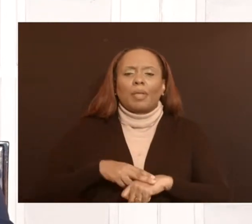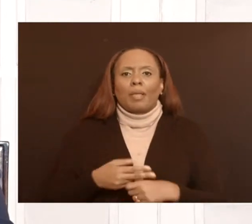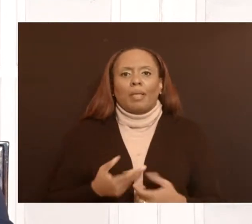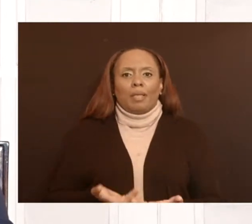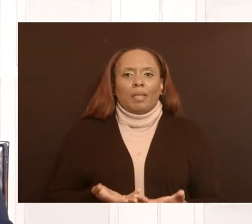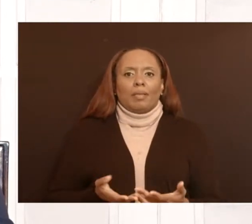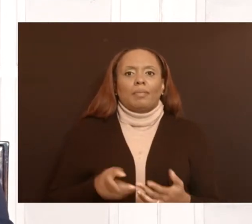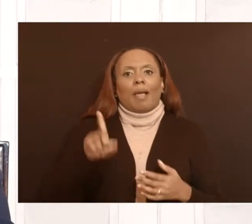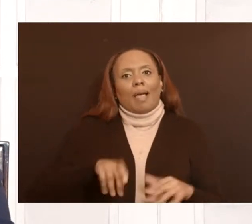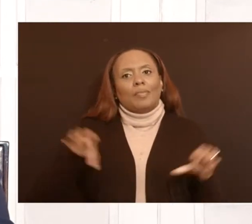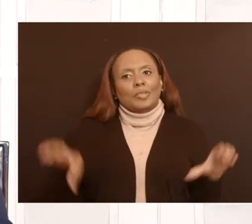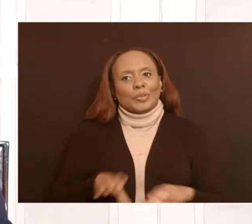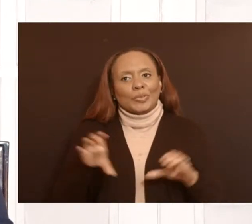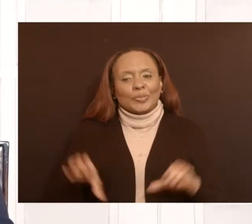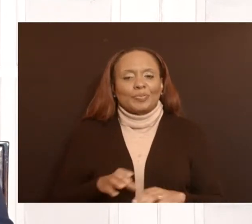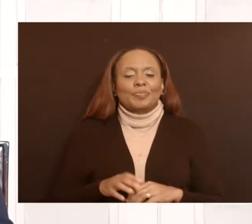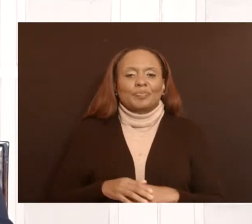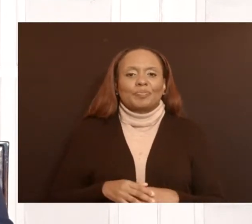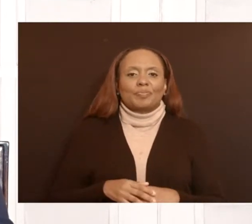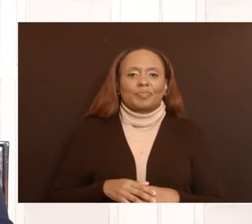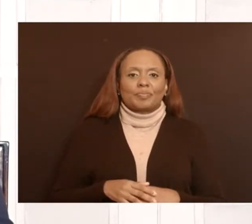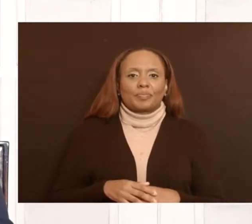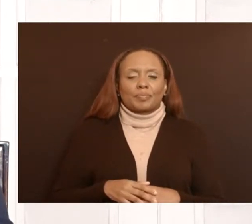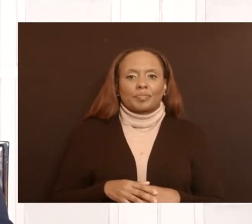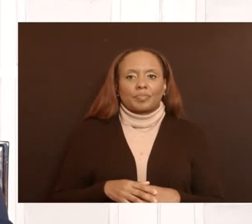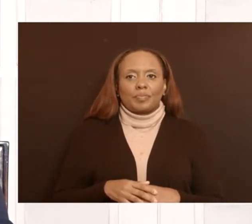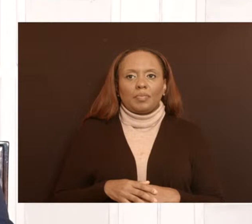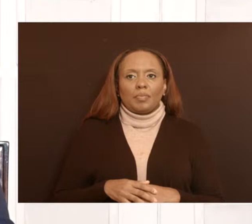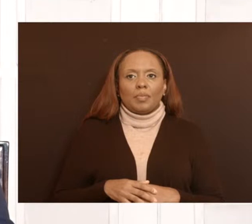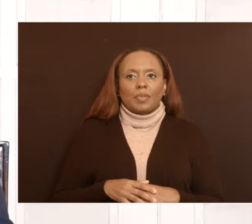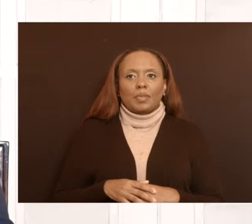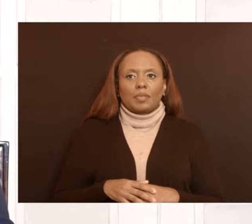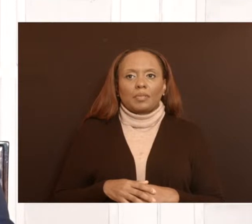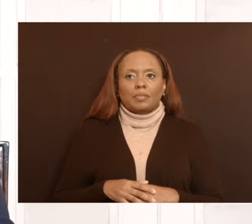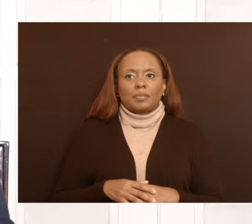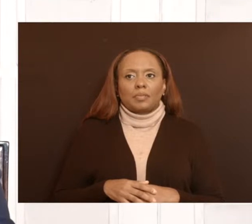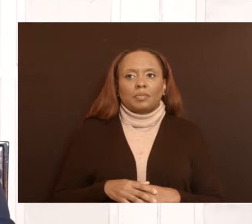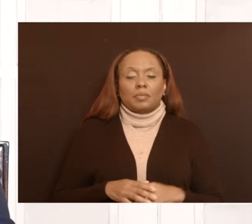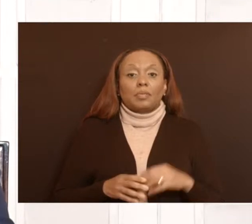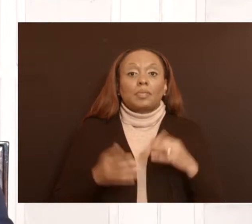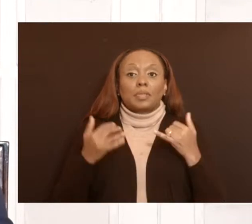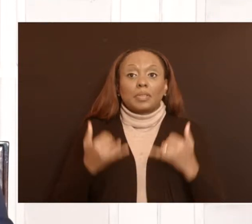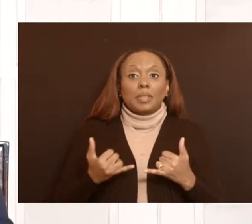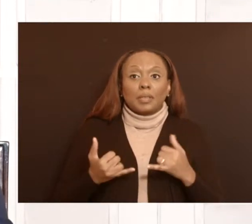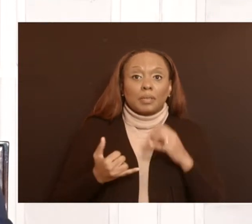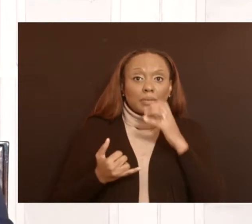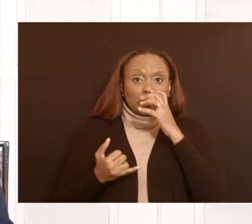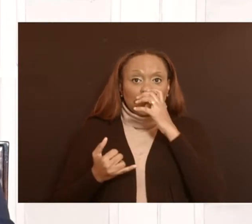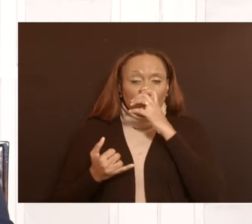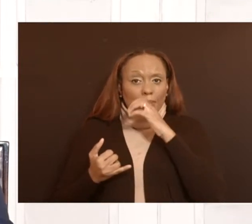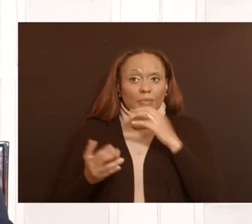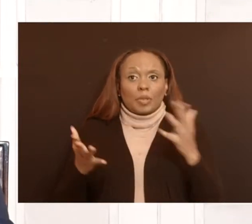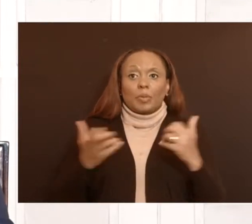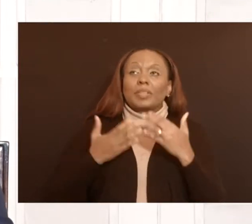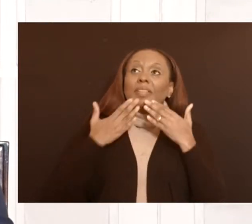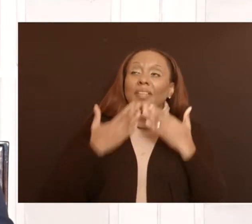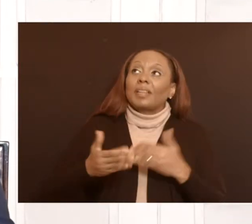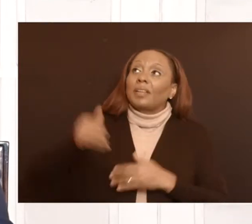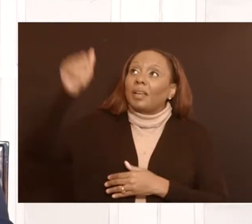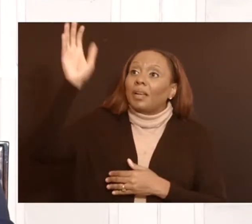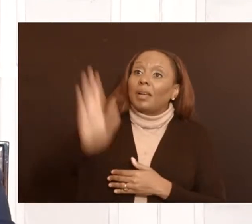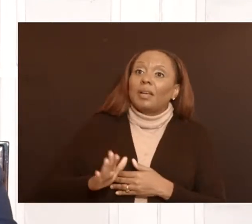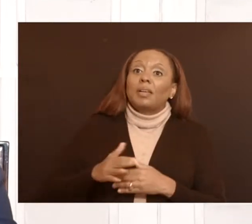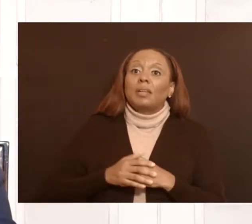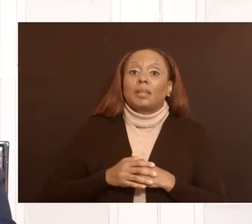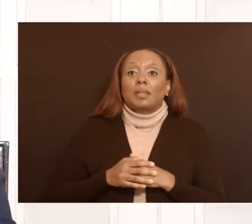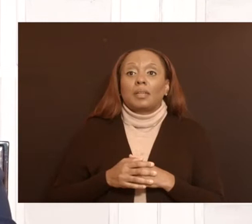These are the things we have to do. And I just want to, as we go through this little bump, I just want to thank God for all of the